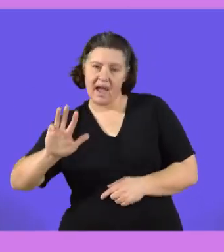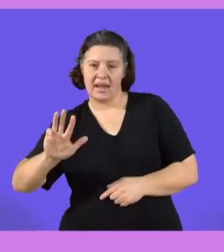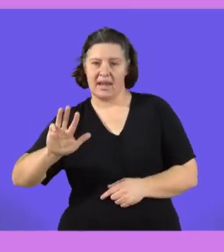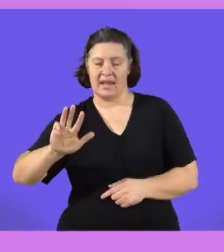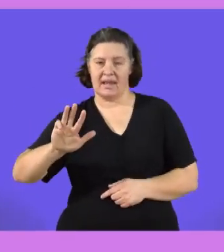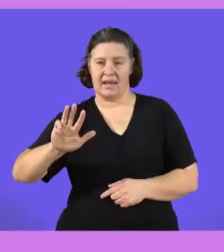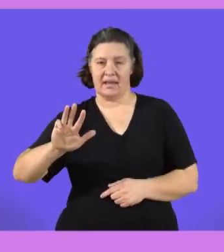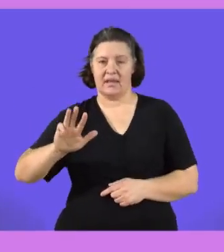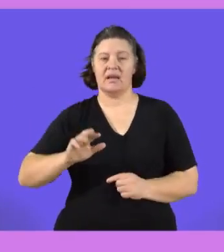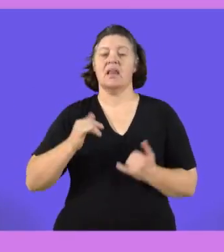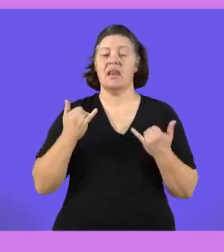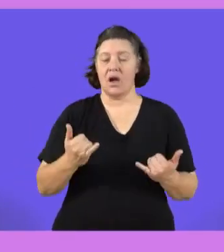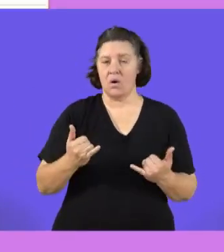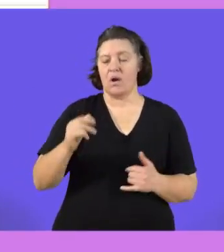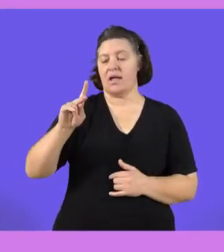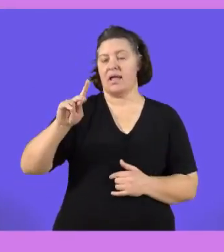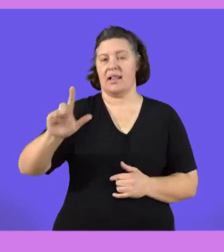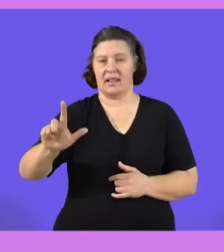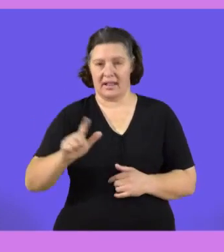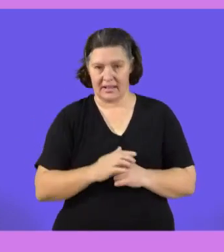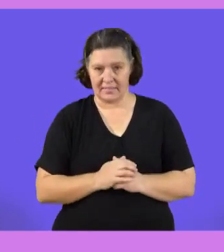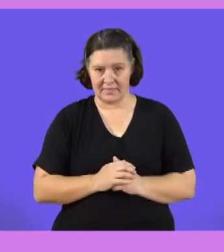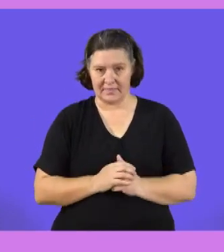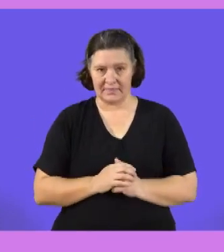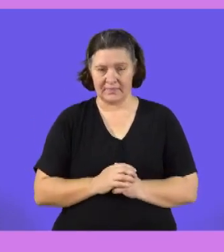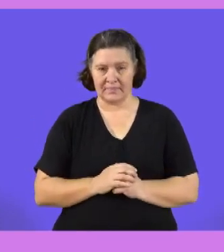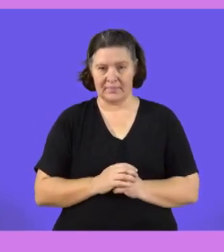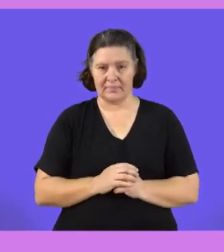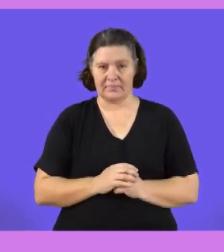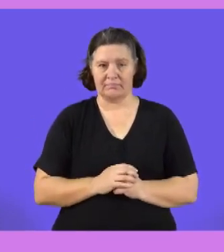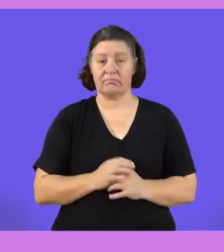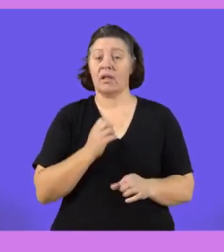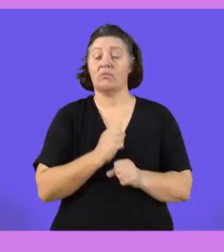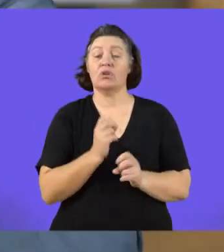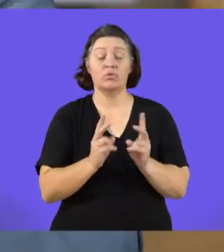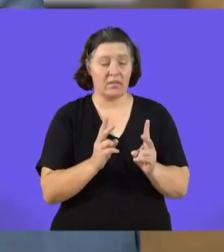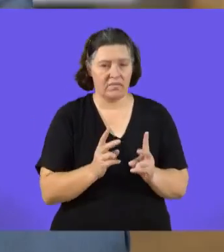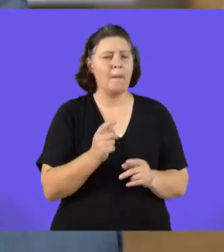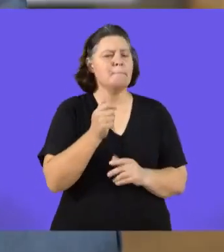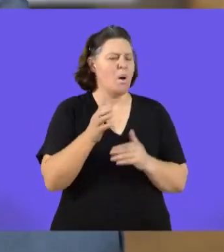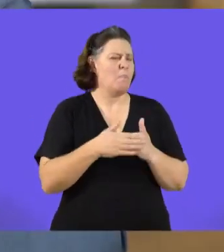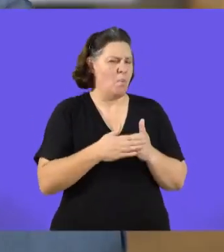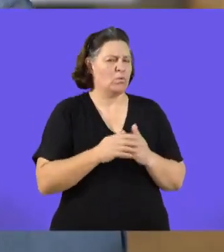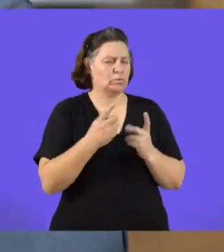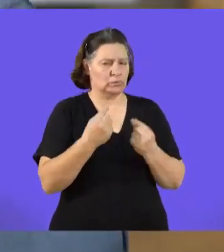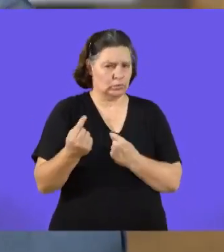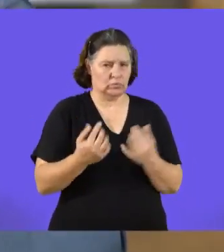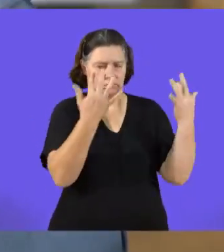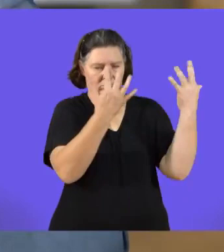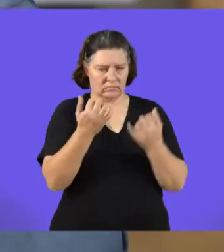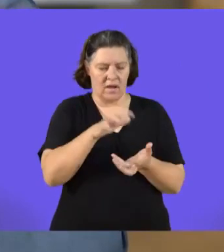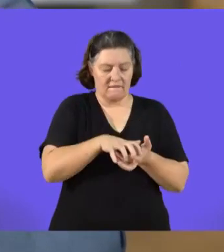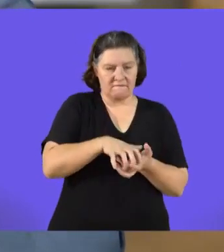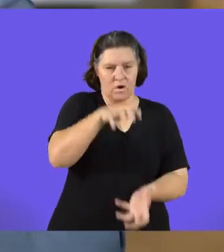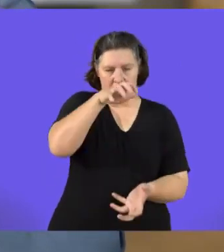45,789, and this time around, that will be kiloliters. Grade 12, we have a few more to do, so I'm saying calculate the